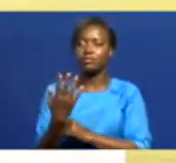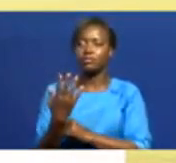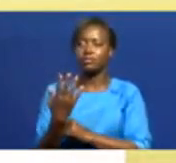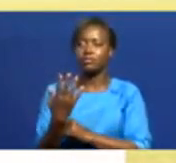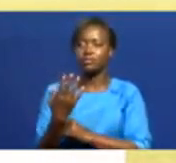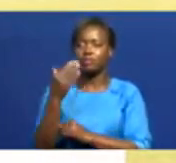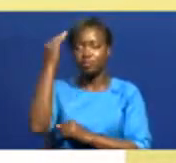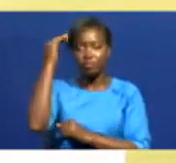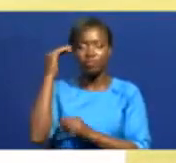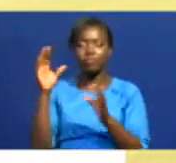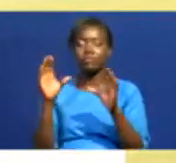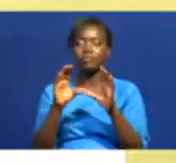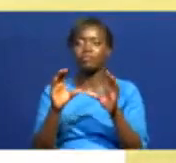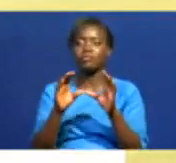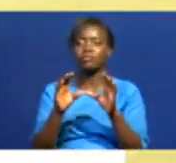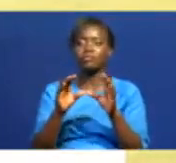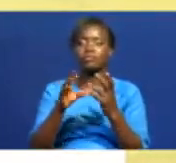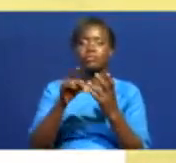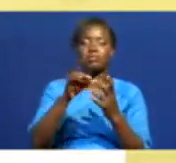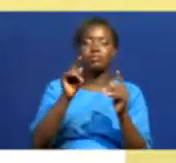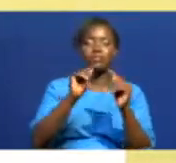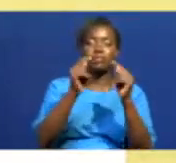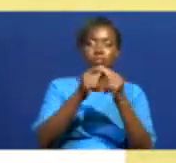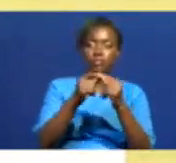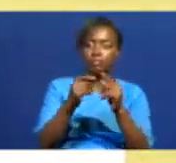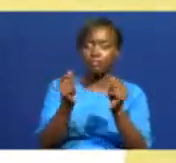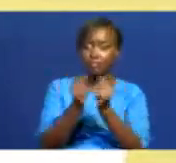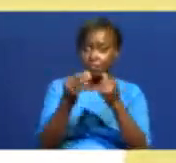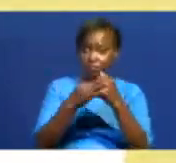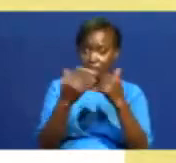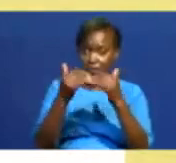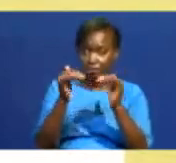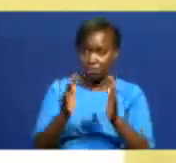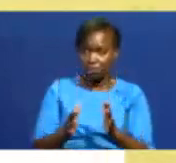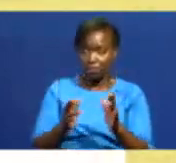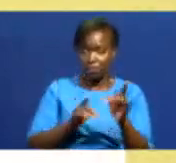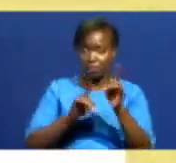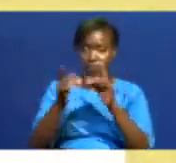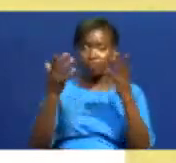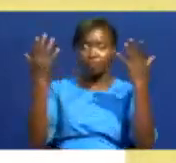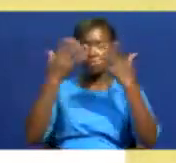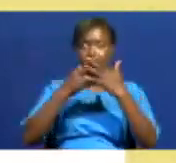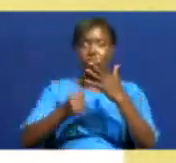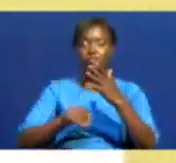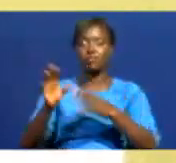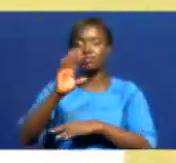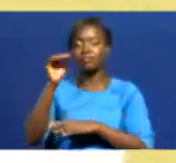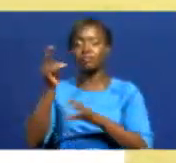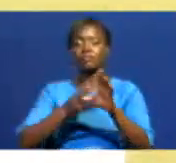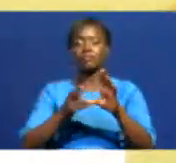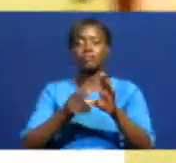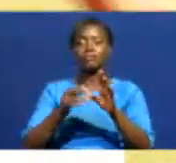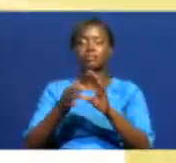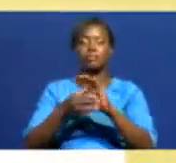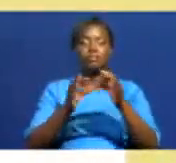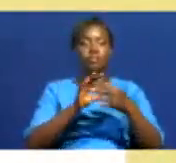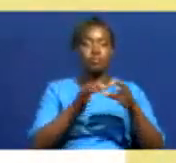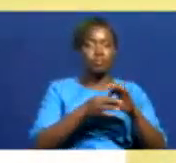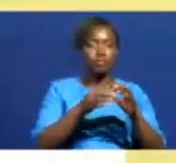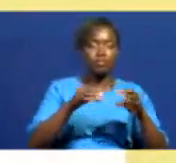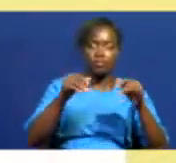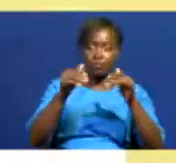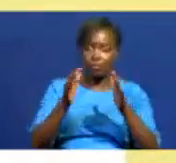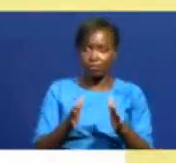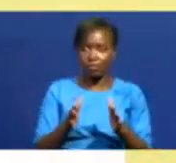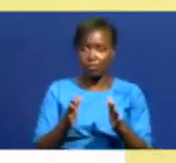Head coach Jacqueline Mwangi has named a squad of 18 players who will travel tonight to South Africa to participate in the Olympic